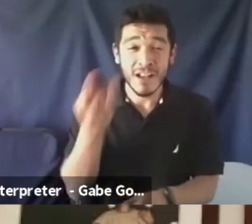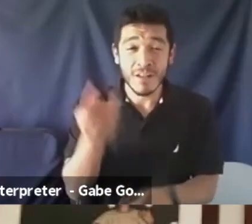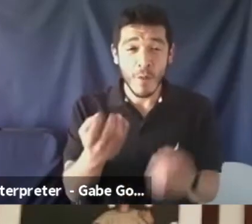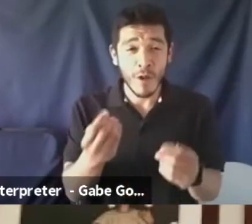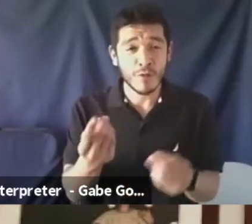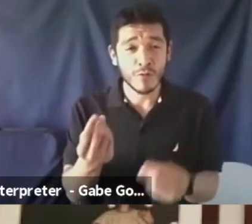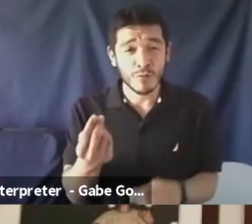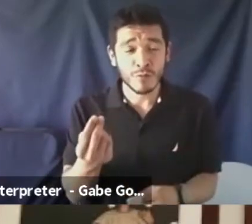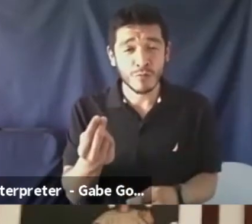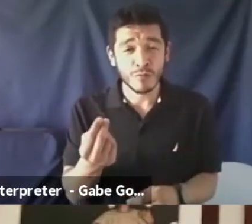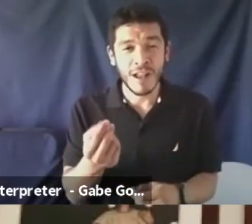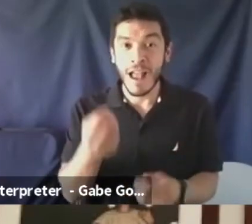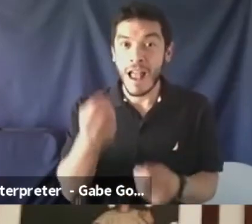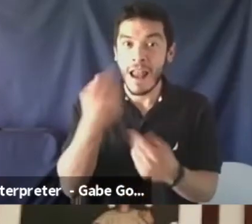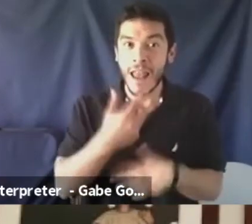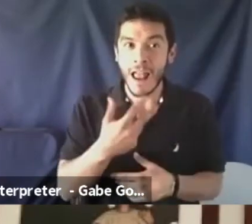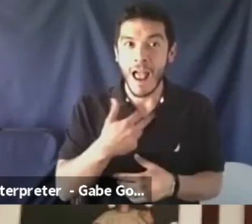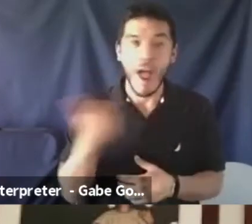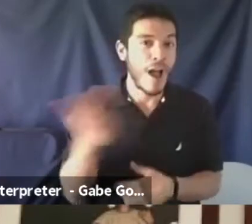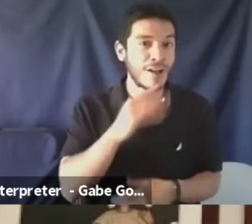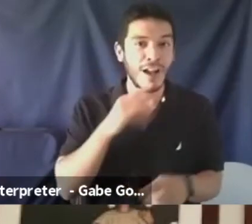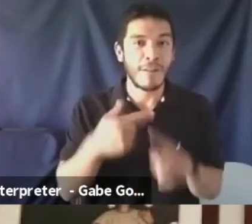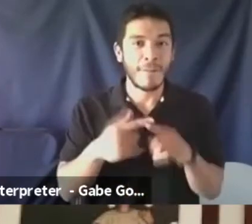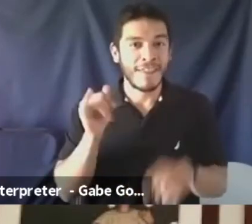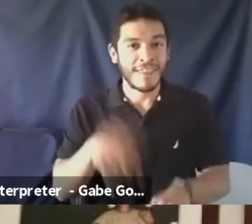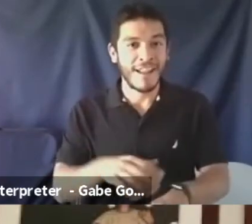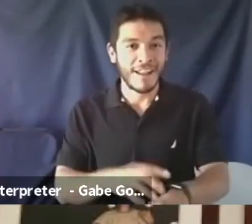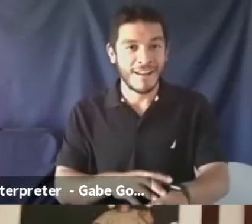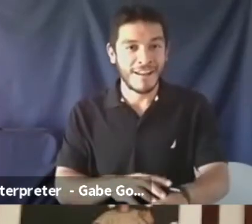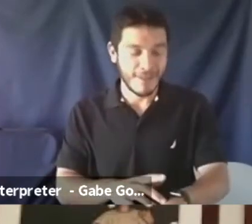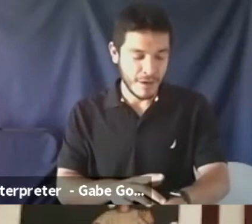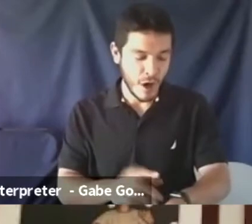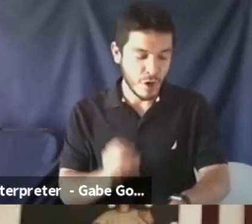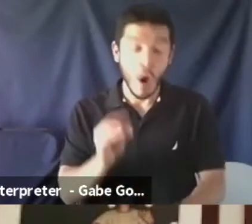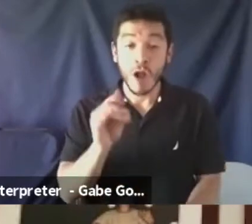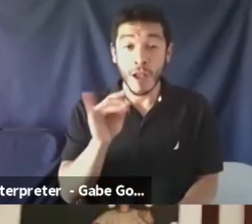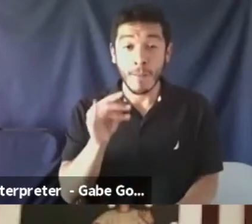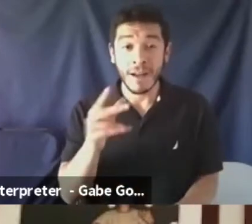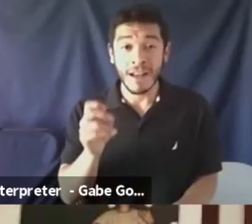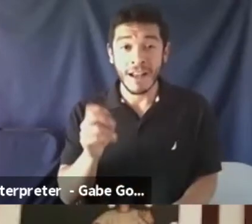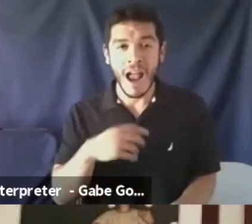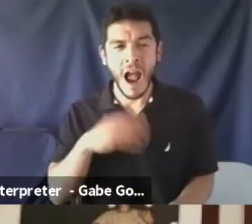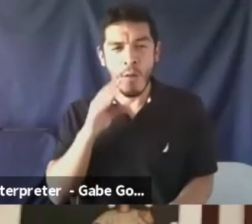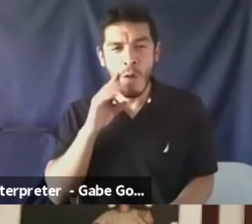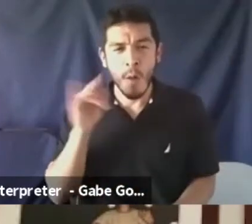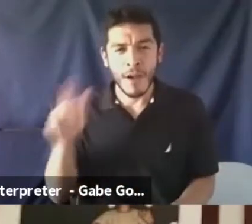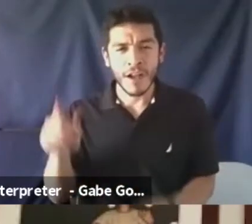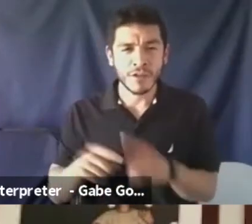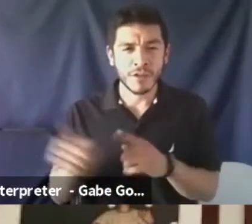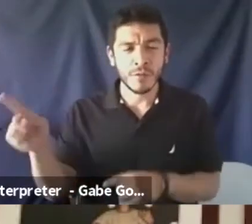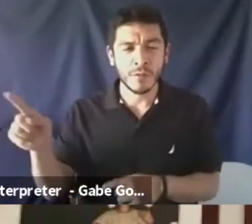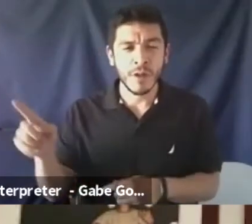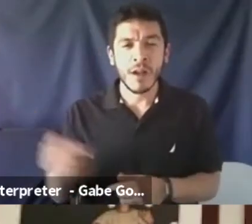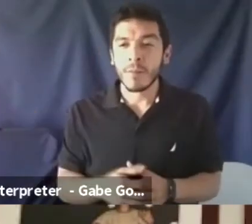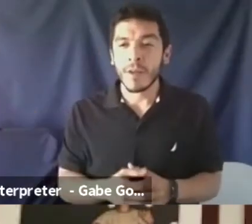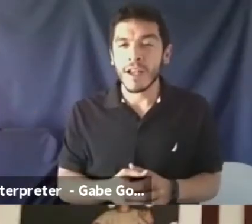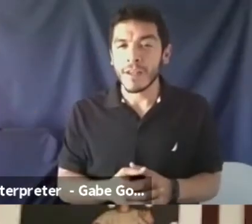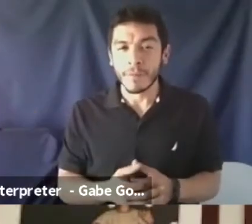do, let's all talk about that. So Dominique Thorne, I'm going to go back to you. So